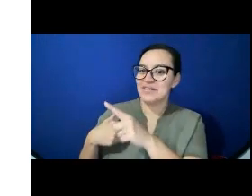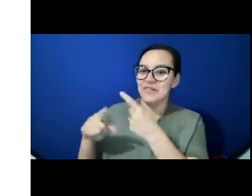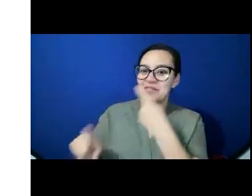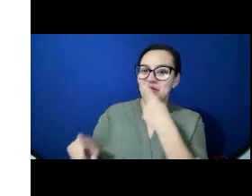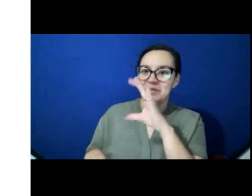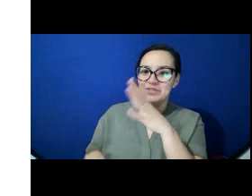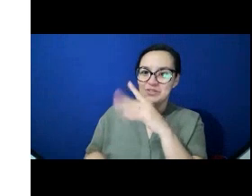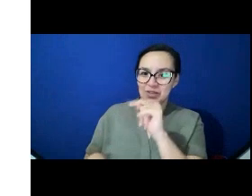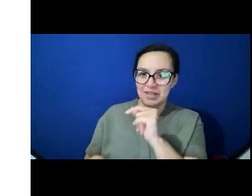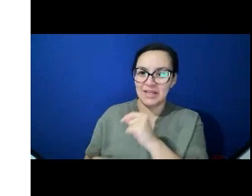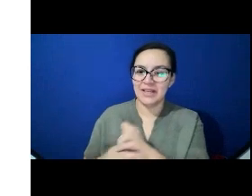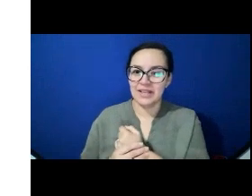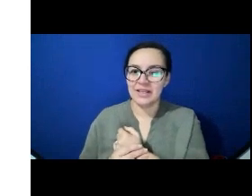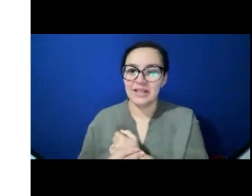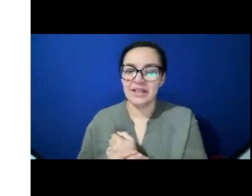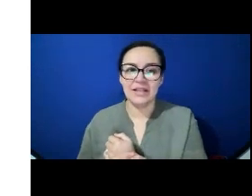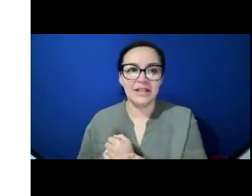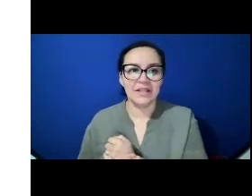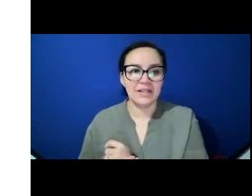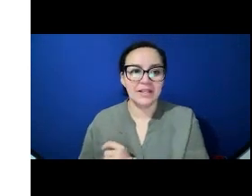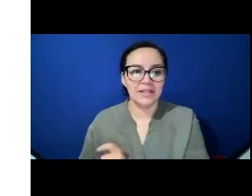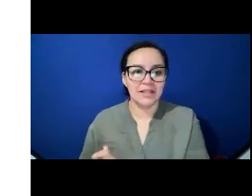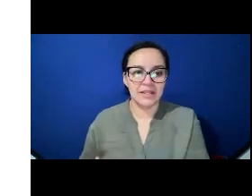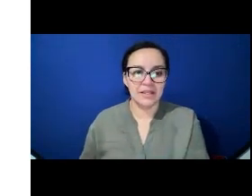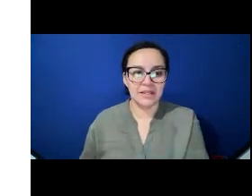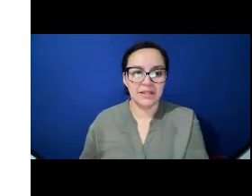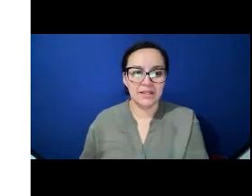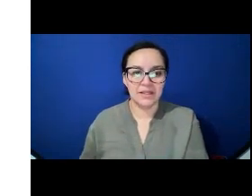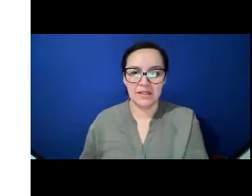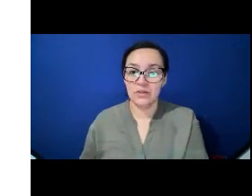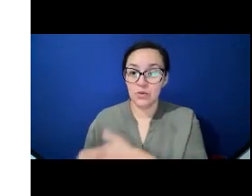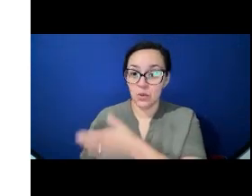After Laverne, I'll make the question to the audience. Laverne, go ahead.